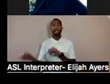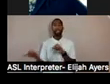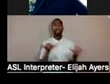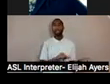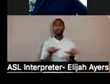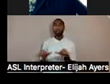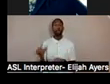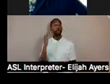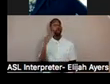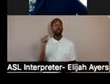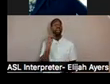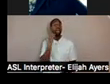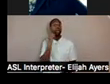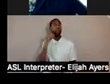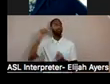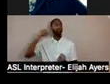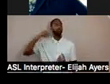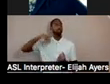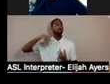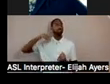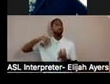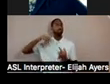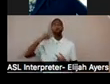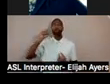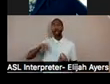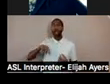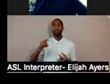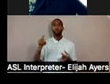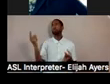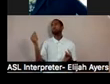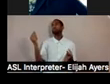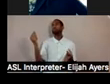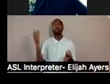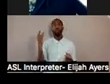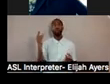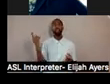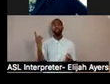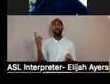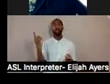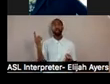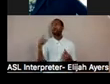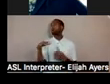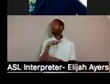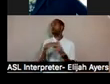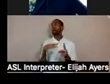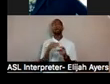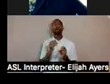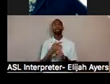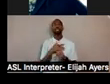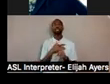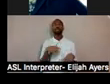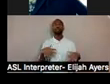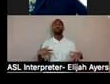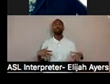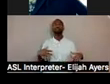point, the vagus nerve is sending information that we have to do something because there's something in our environment that is making us feel